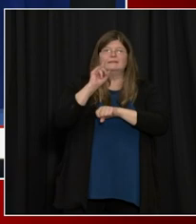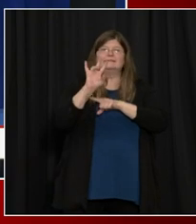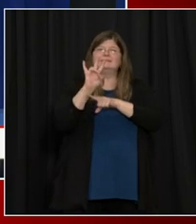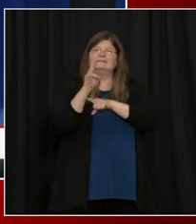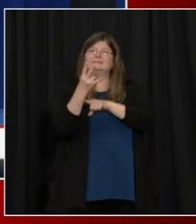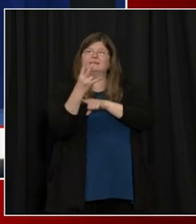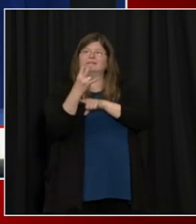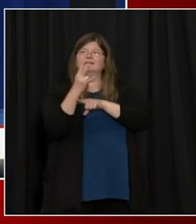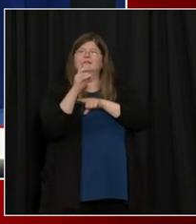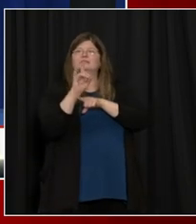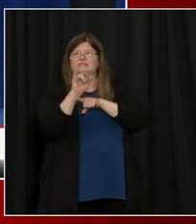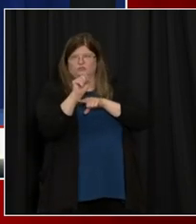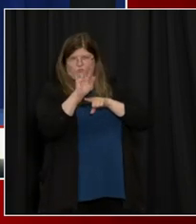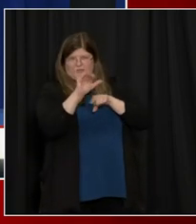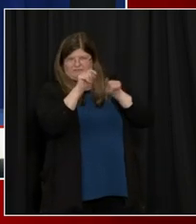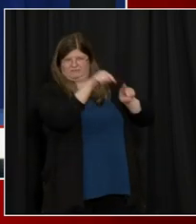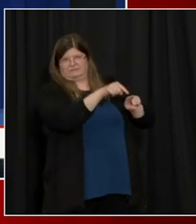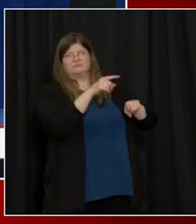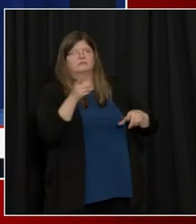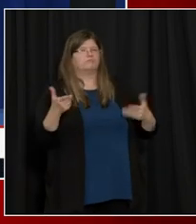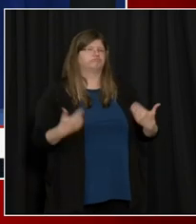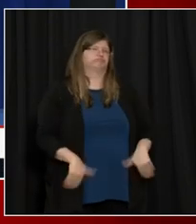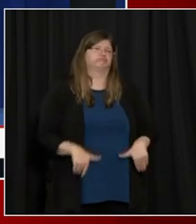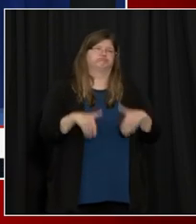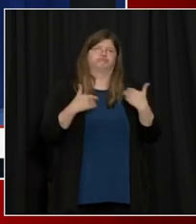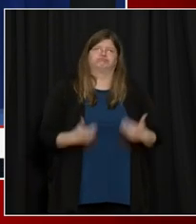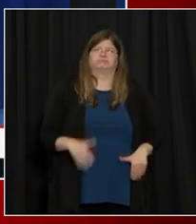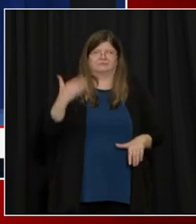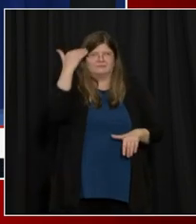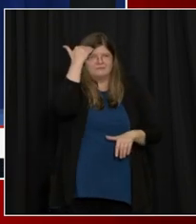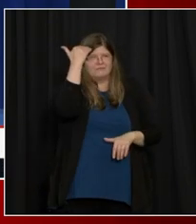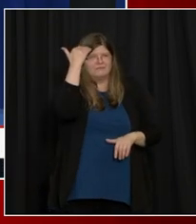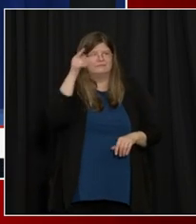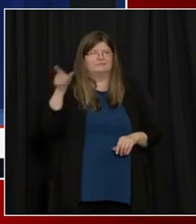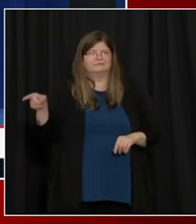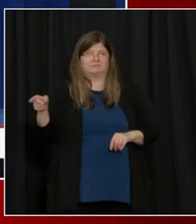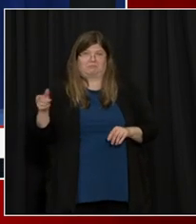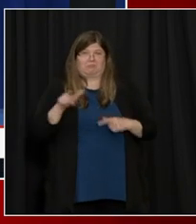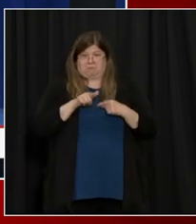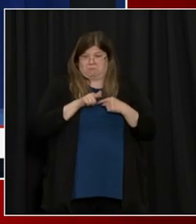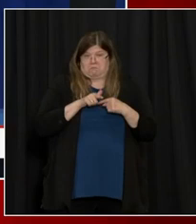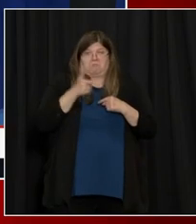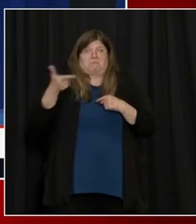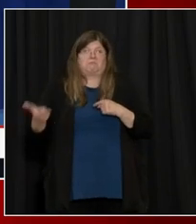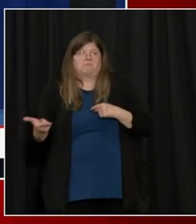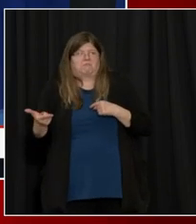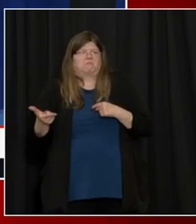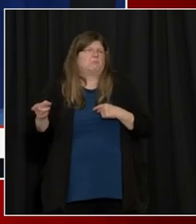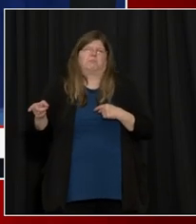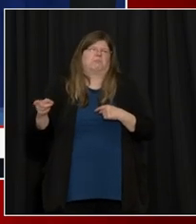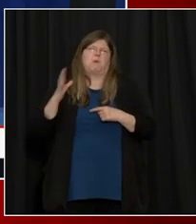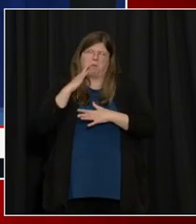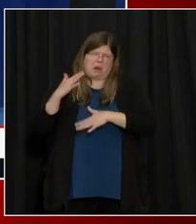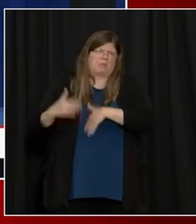think Carlos will he's got some big shoes to fill, but Carlos will do very well in that role.